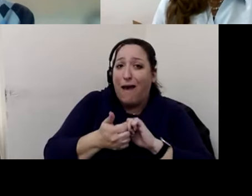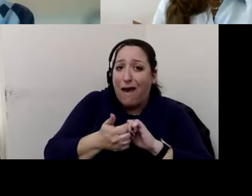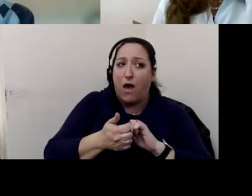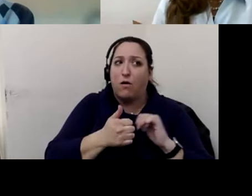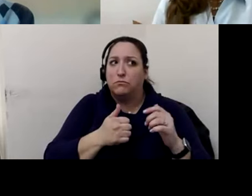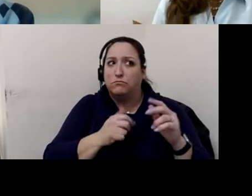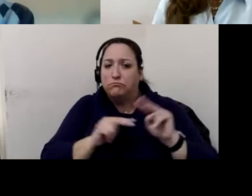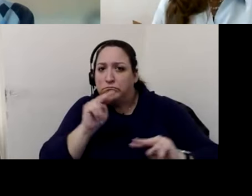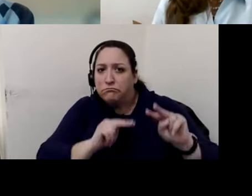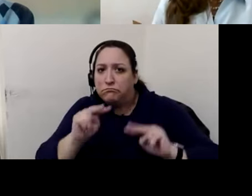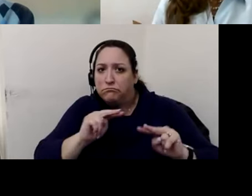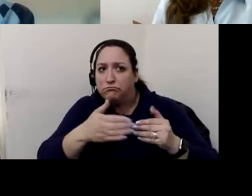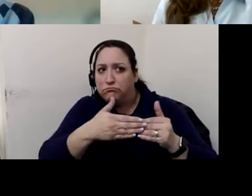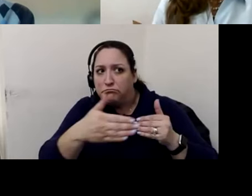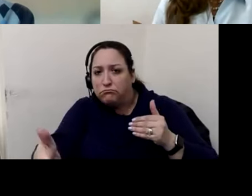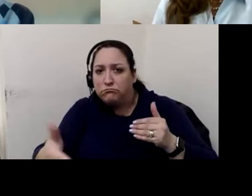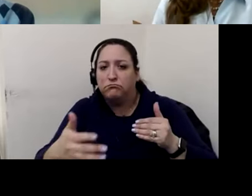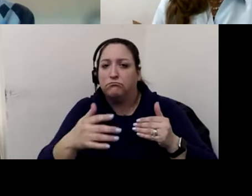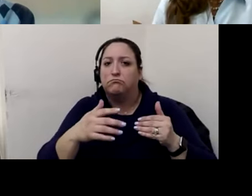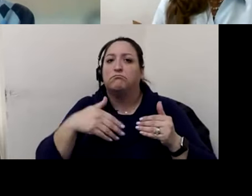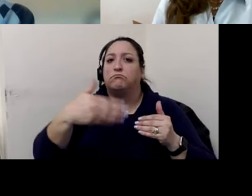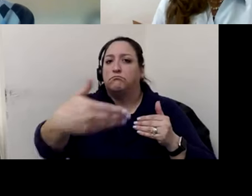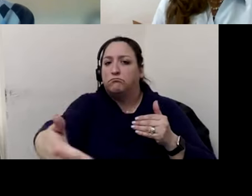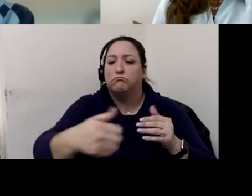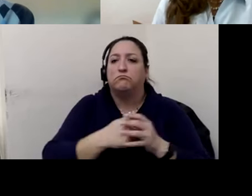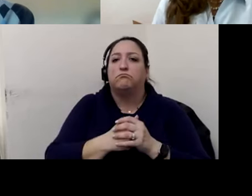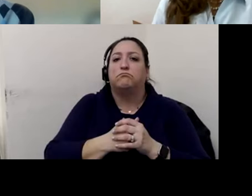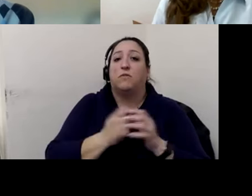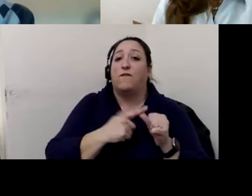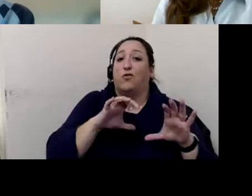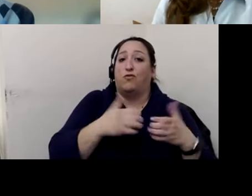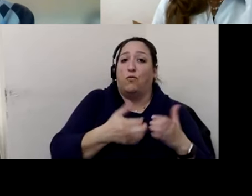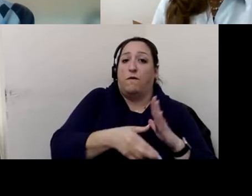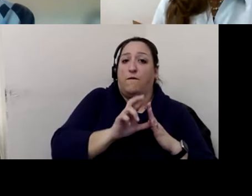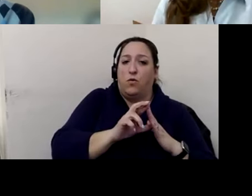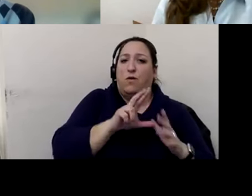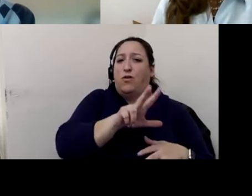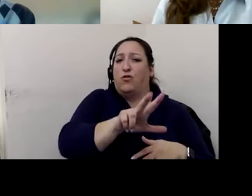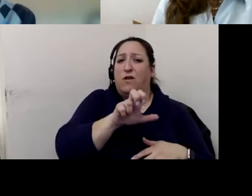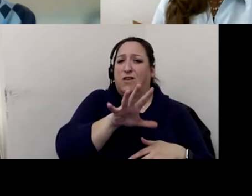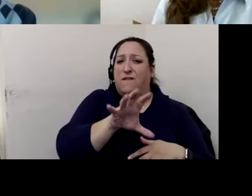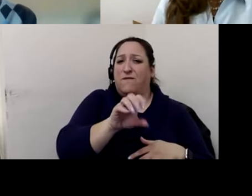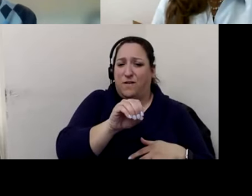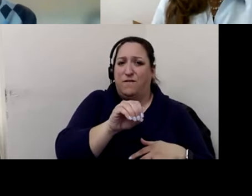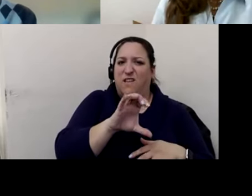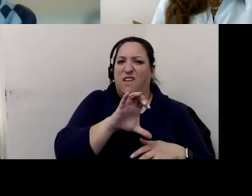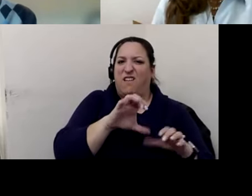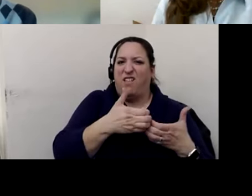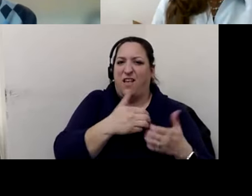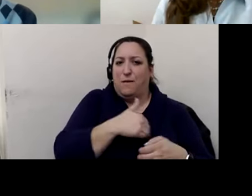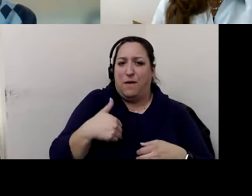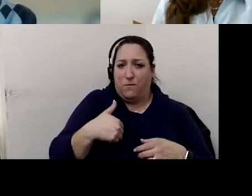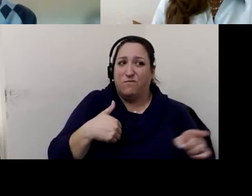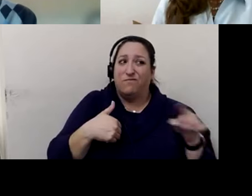faring over the past several years. The first group reviewed was 350 class members, and